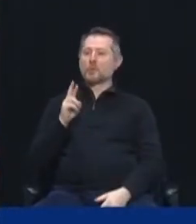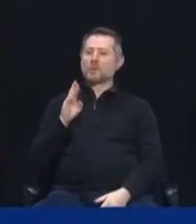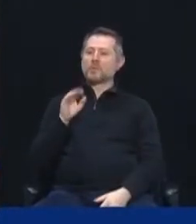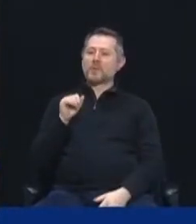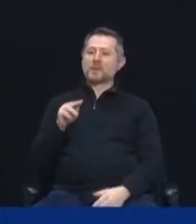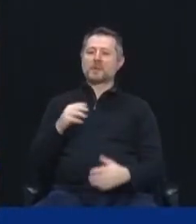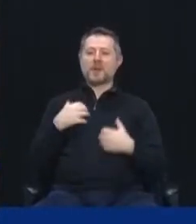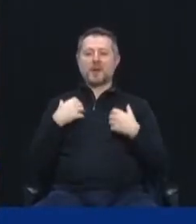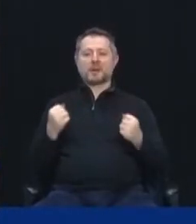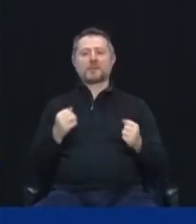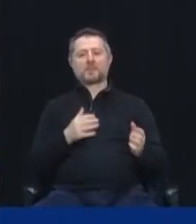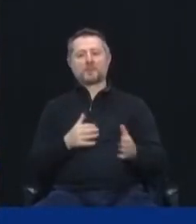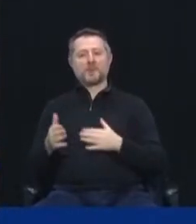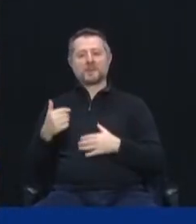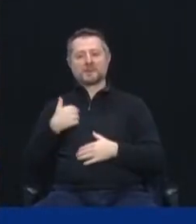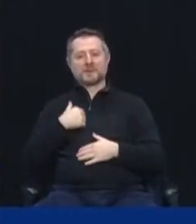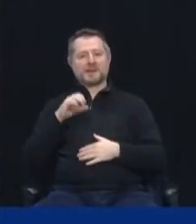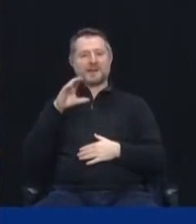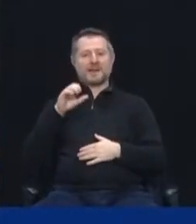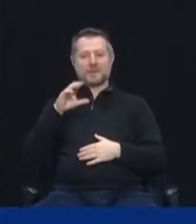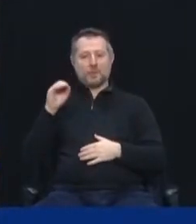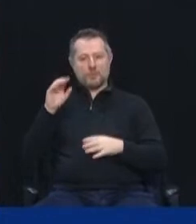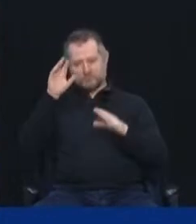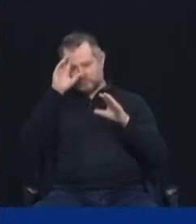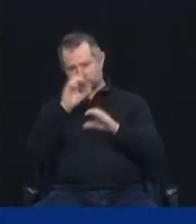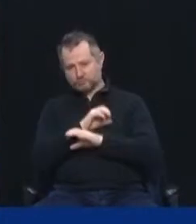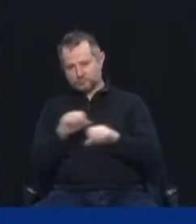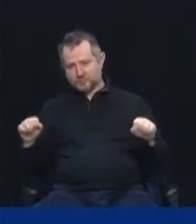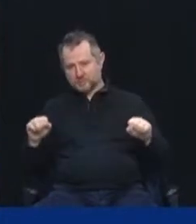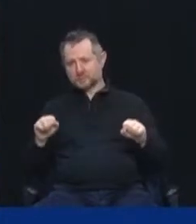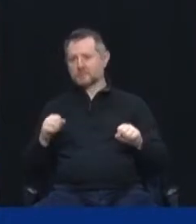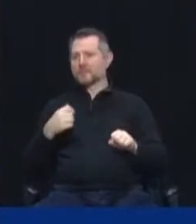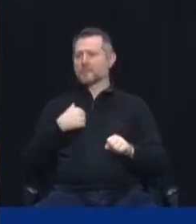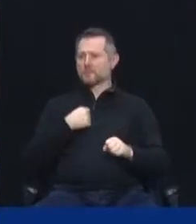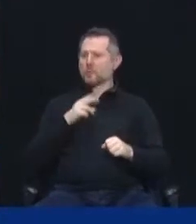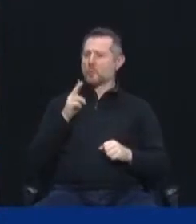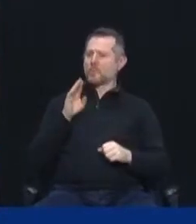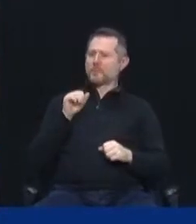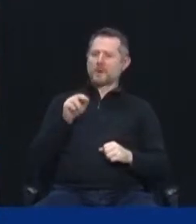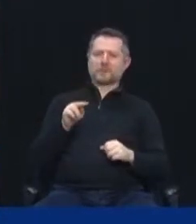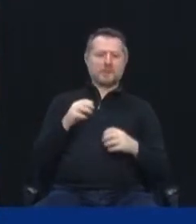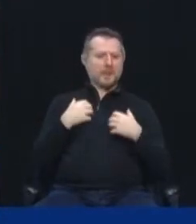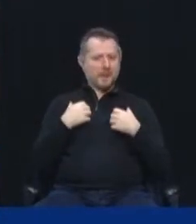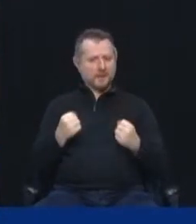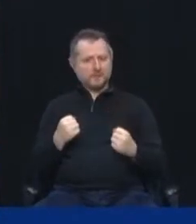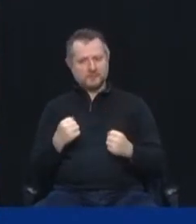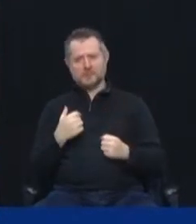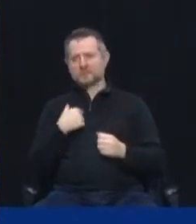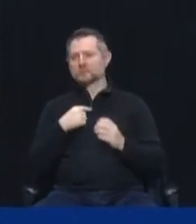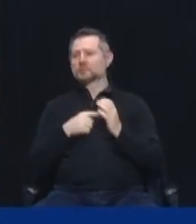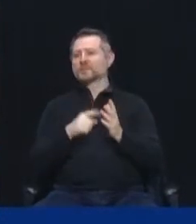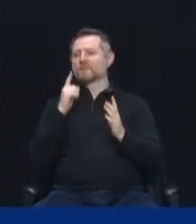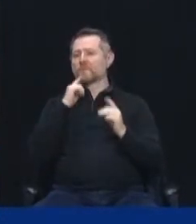the CEO and president of Urban Health. And in a broader sense, I'm here representing all the healthcare professionals who have fought so